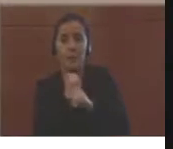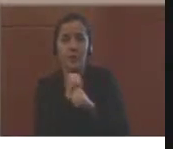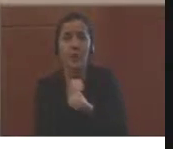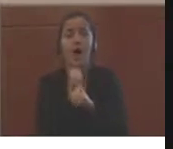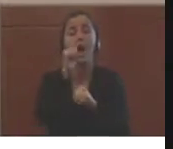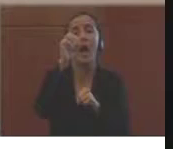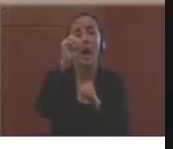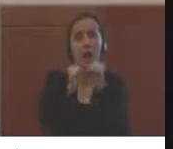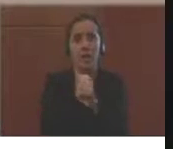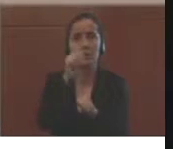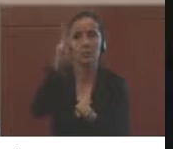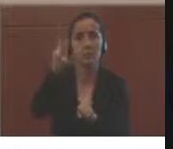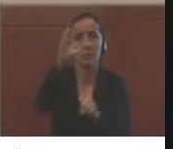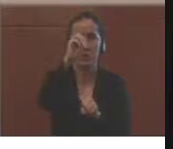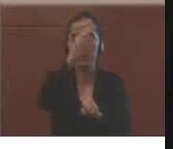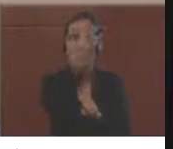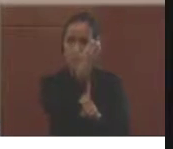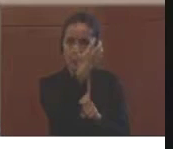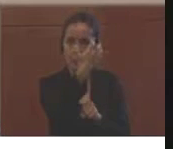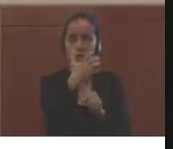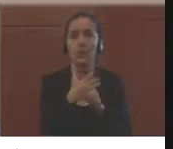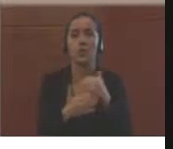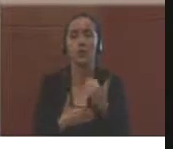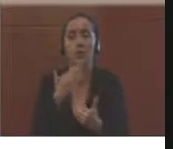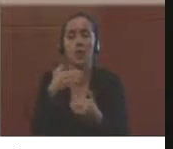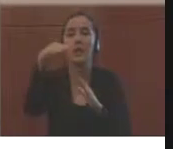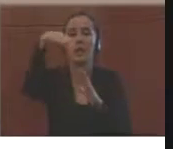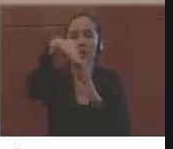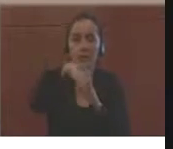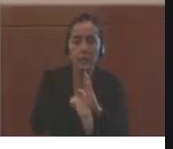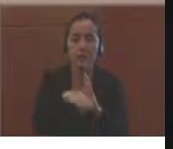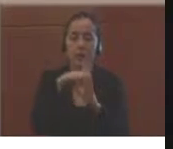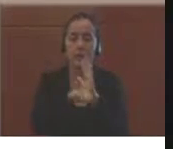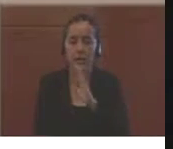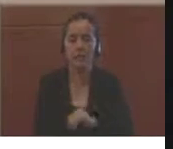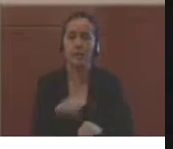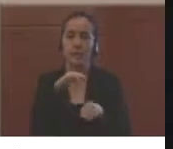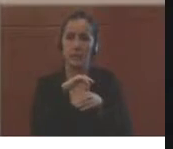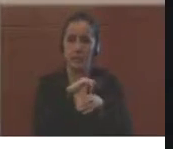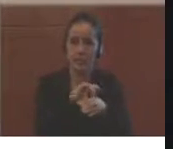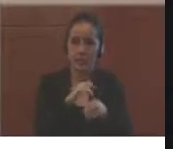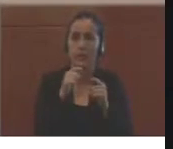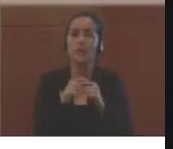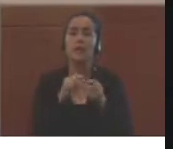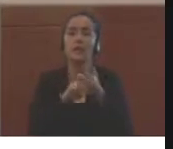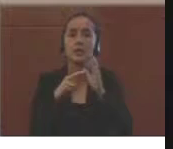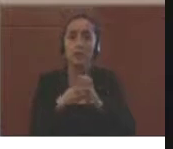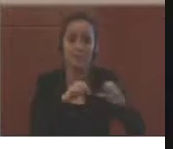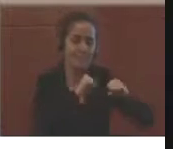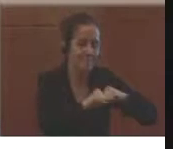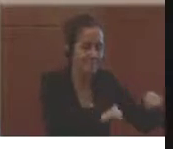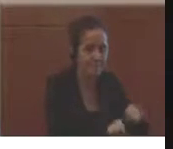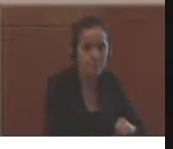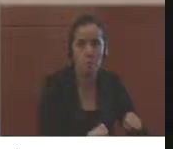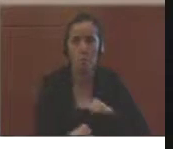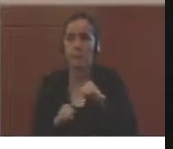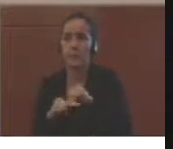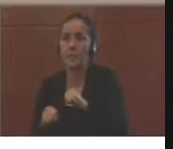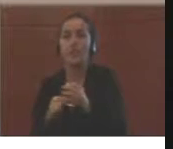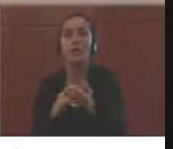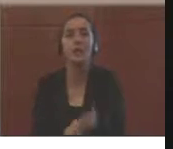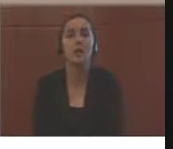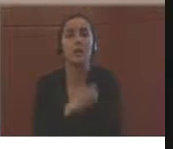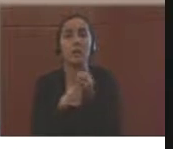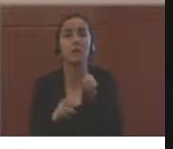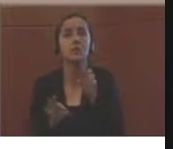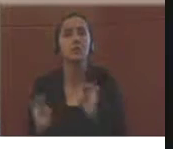post-2015 International Framework for Disaster Risk Reduction, recognizing that management capacities and the availability of